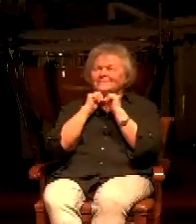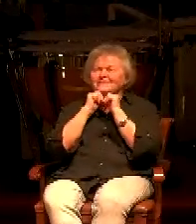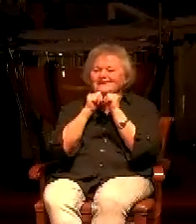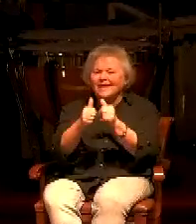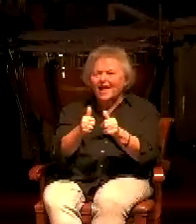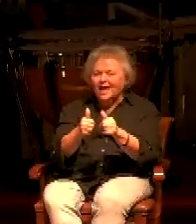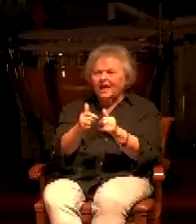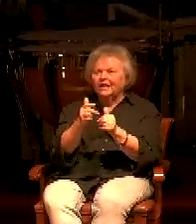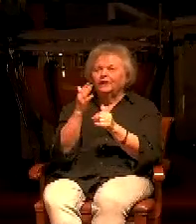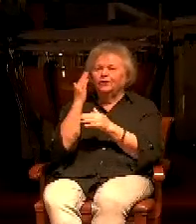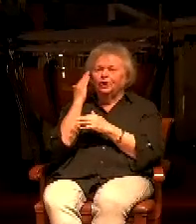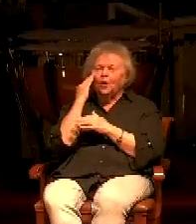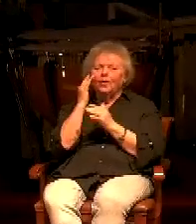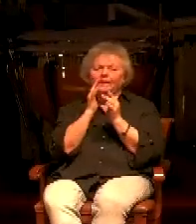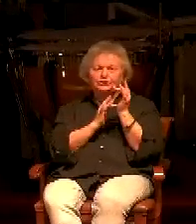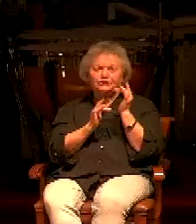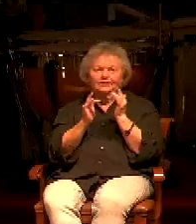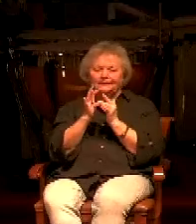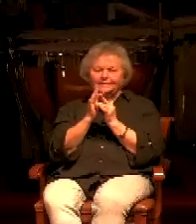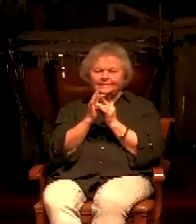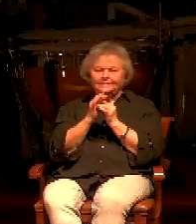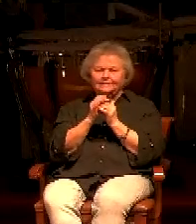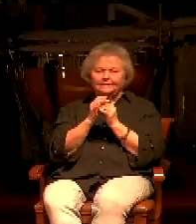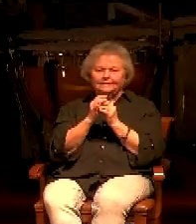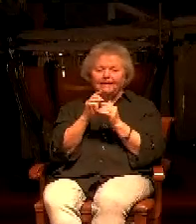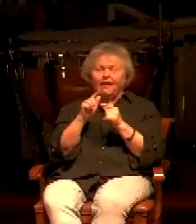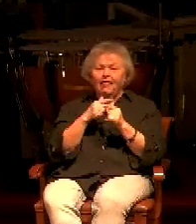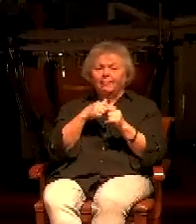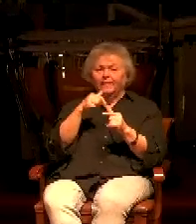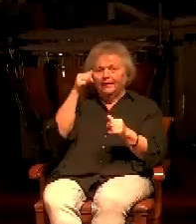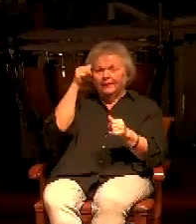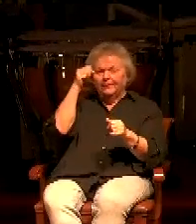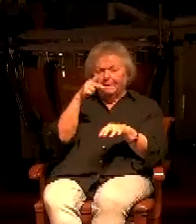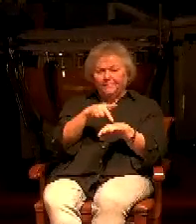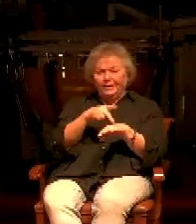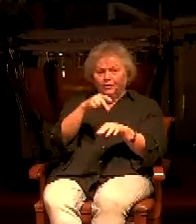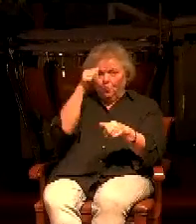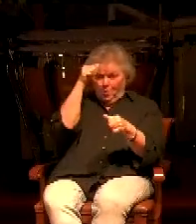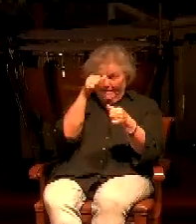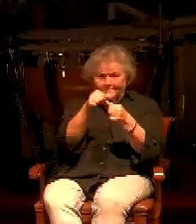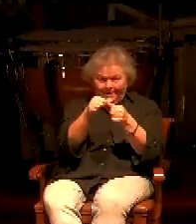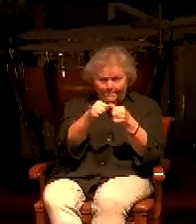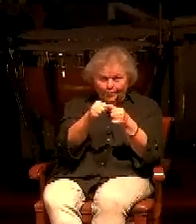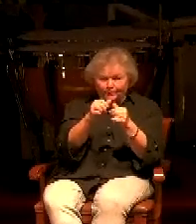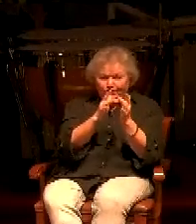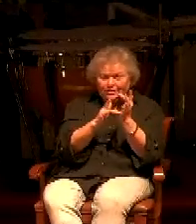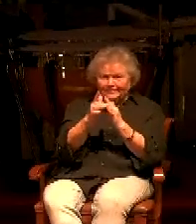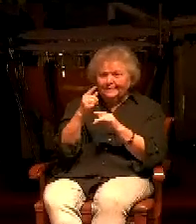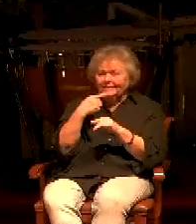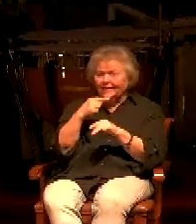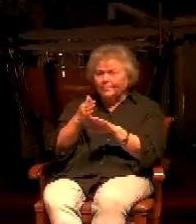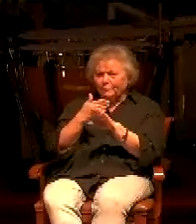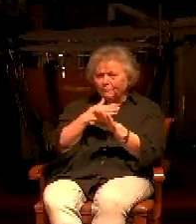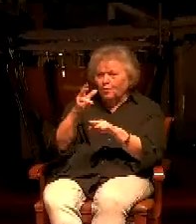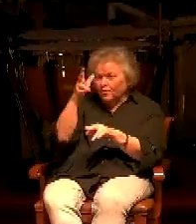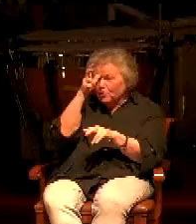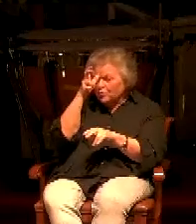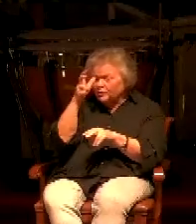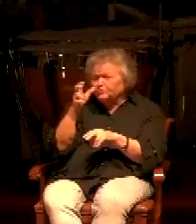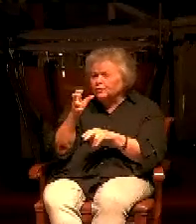man." And Peter remembered what the Lord said. "And before the rooster crows today, you will deny me three times." Now notice this last